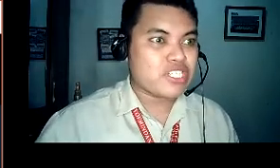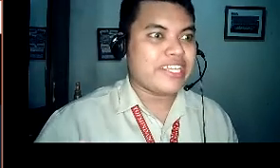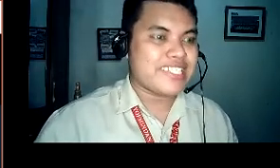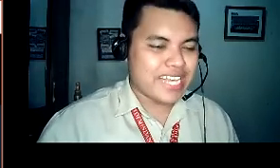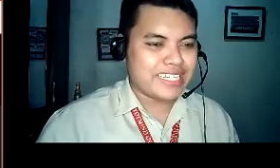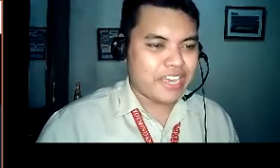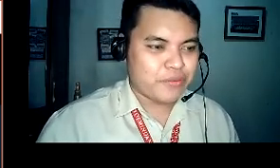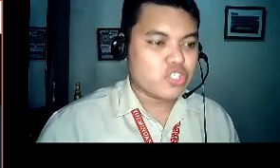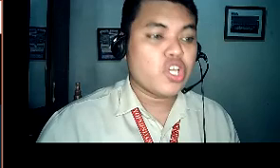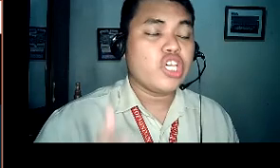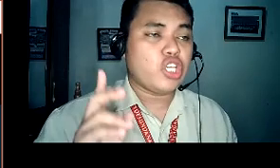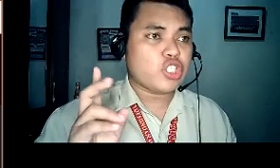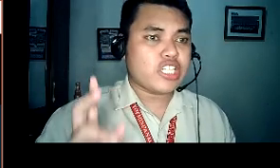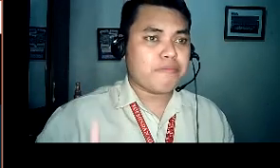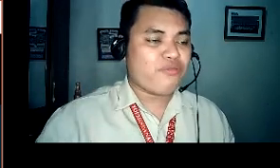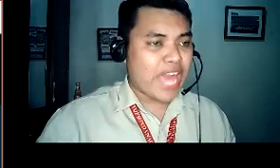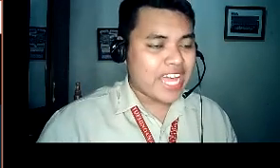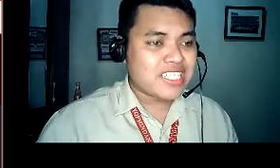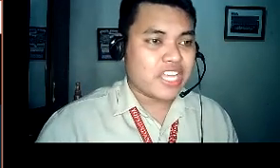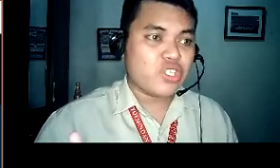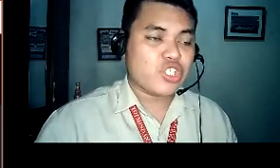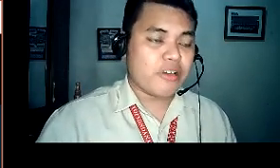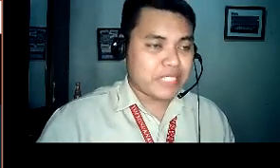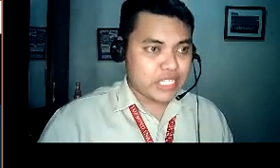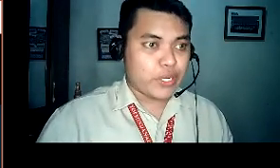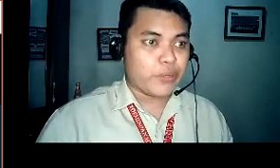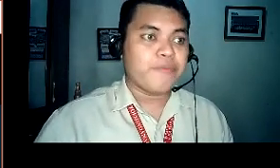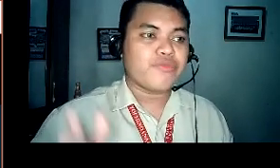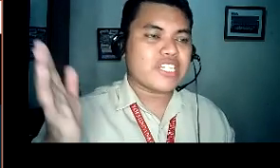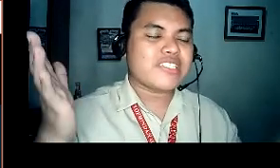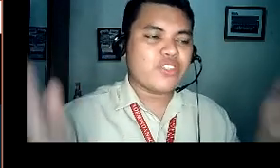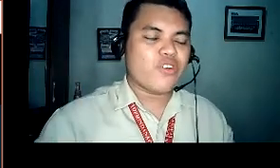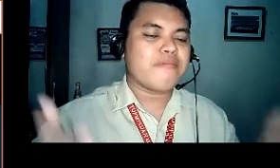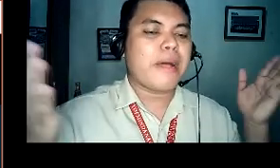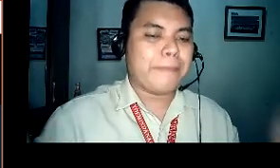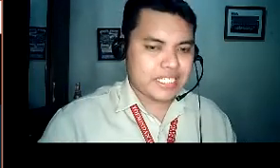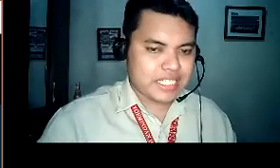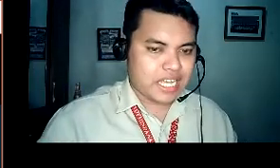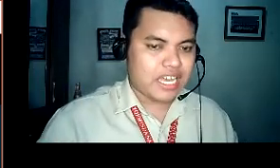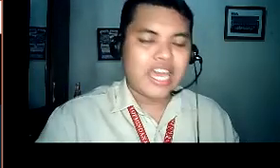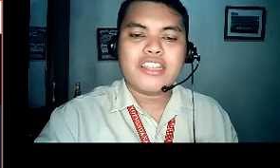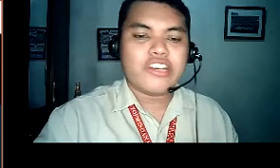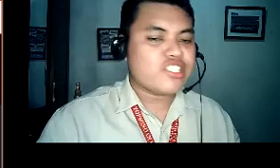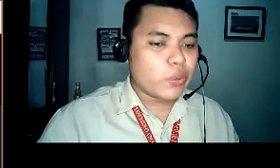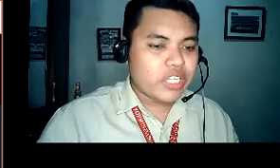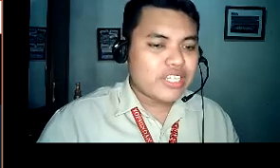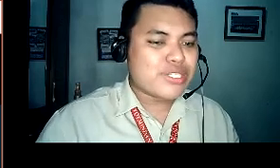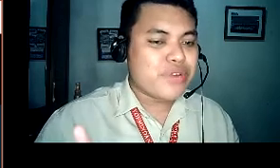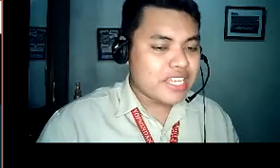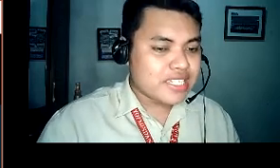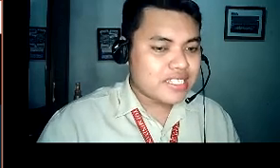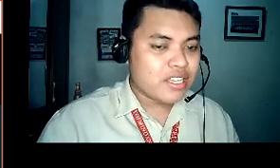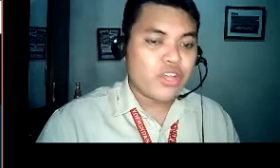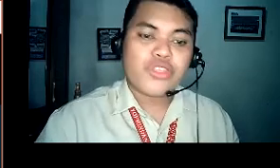aspects, especially in sign language. You should not be fast and you should not be slow. Just the normal pacing. There is no need